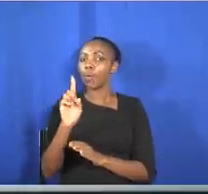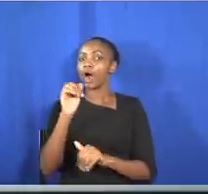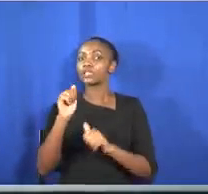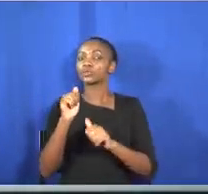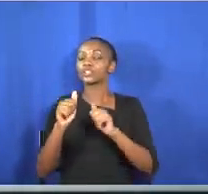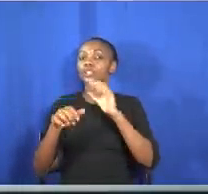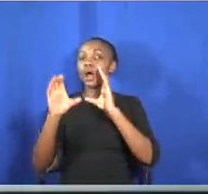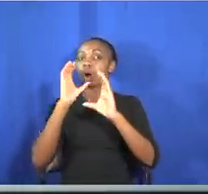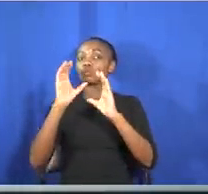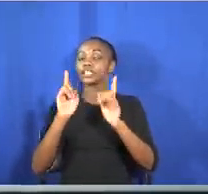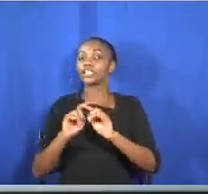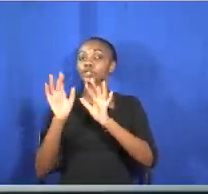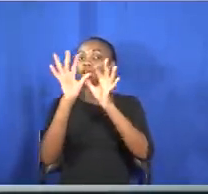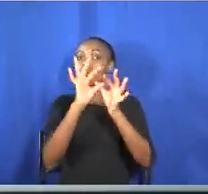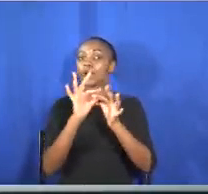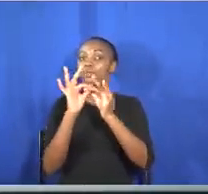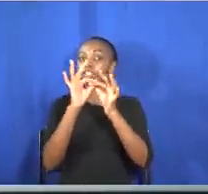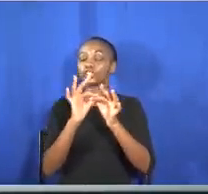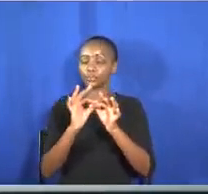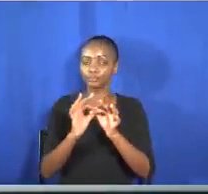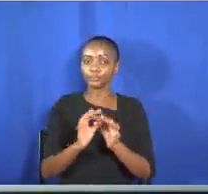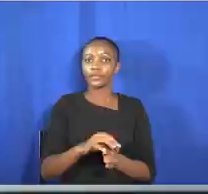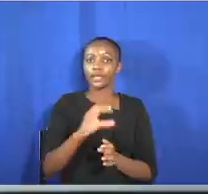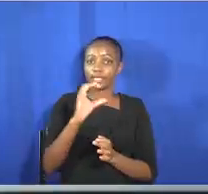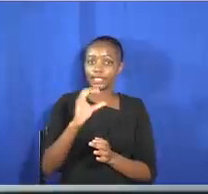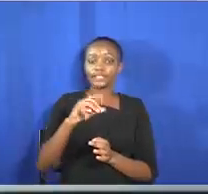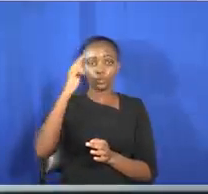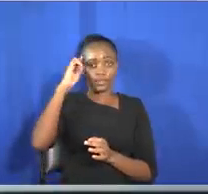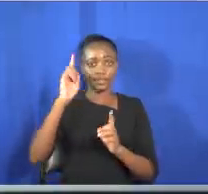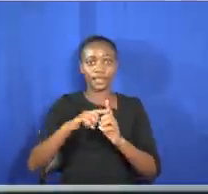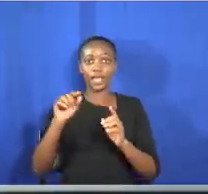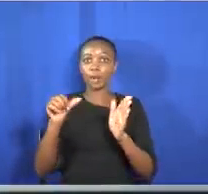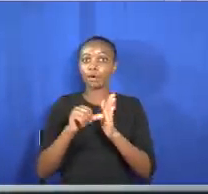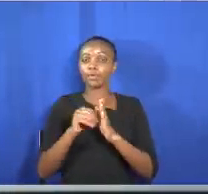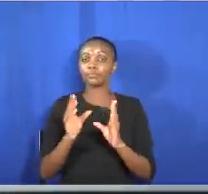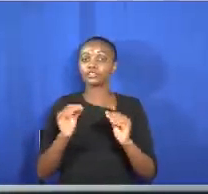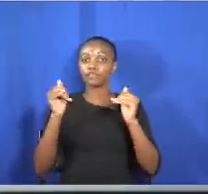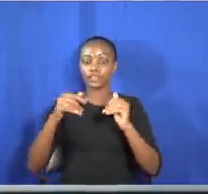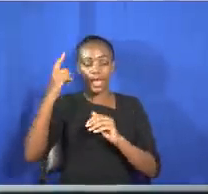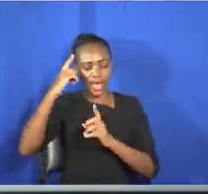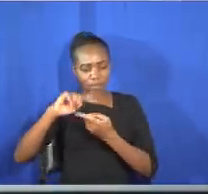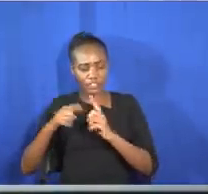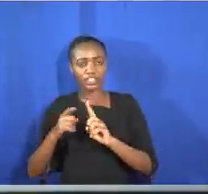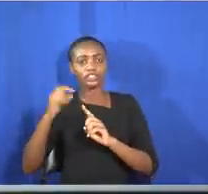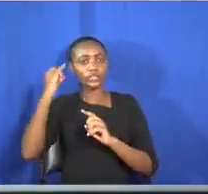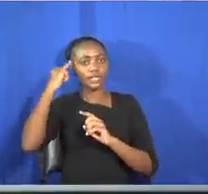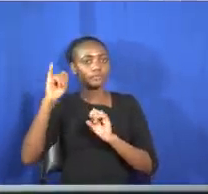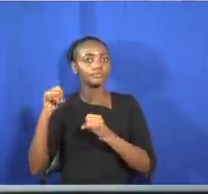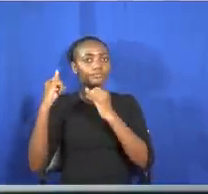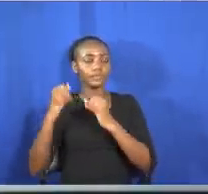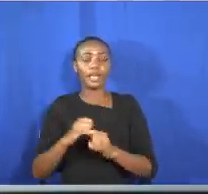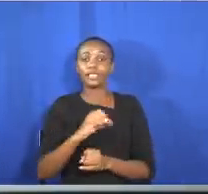curriculum. One of them is communication and collaboration, critical thinking and problem solving, imagination